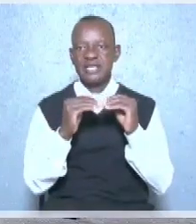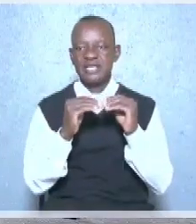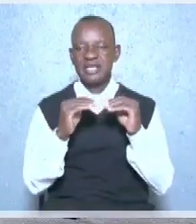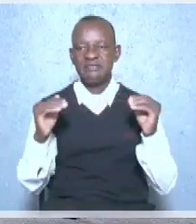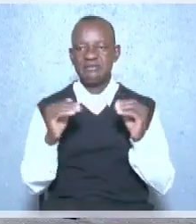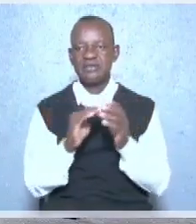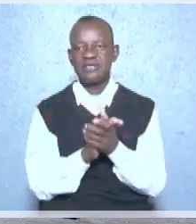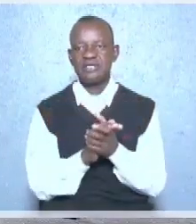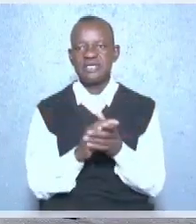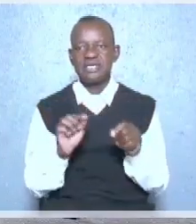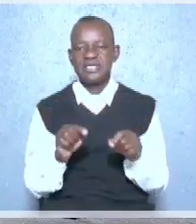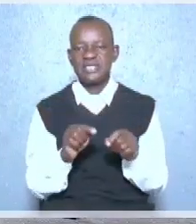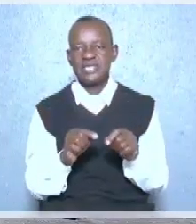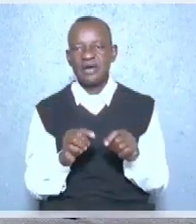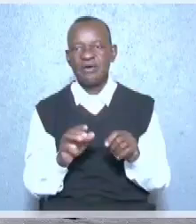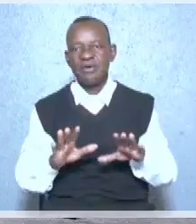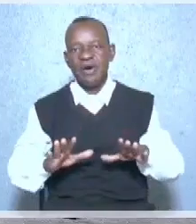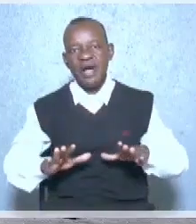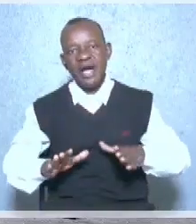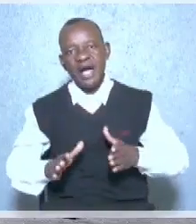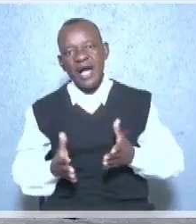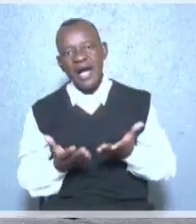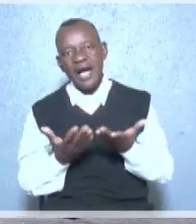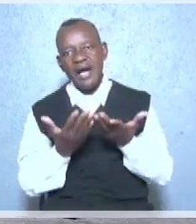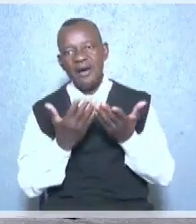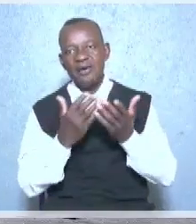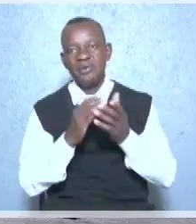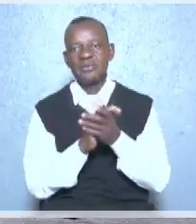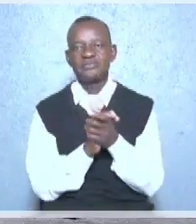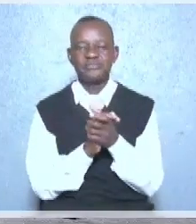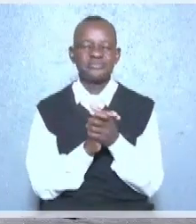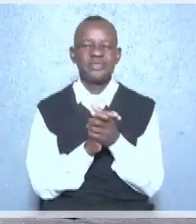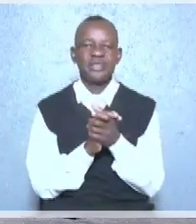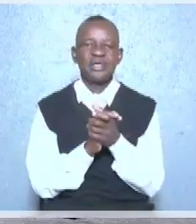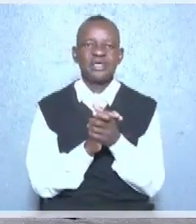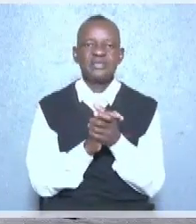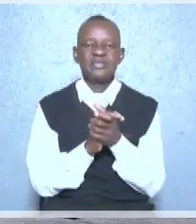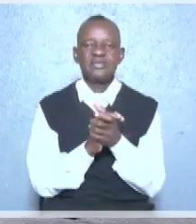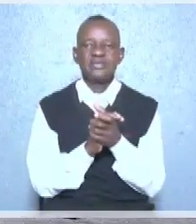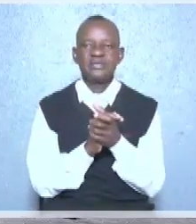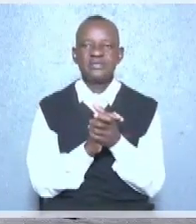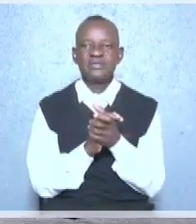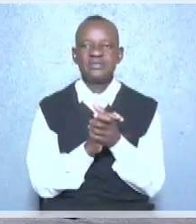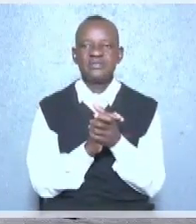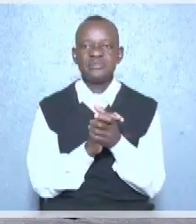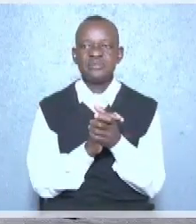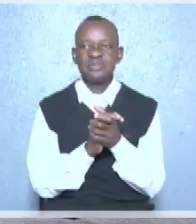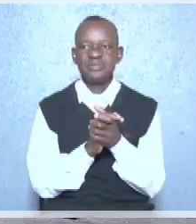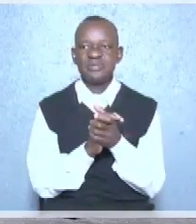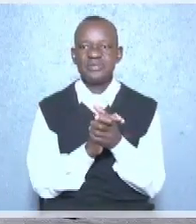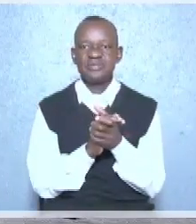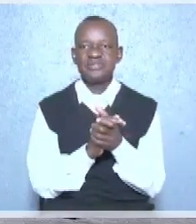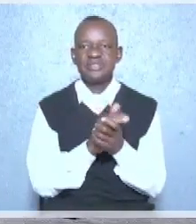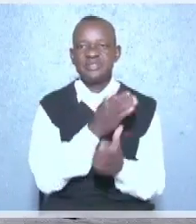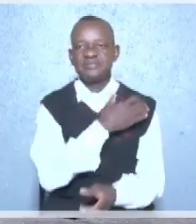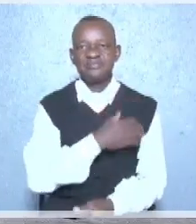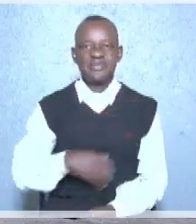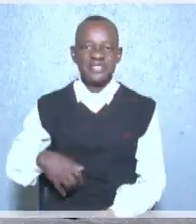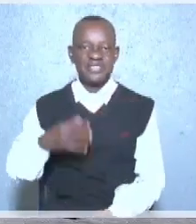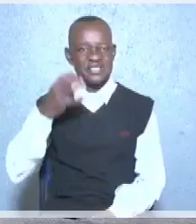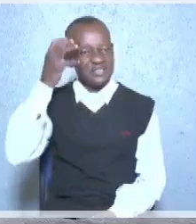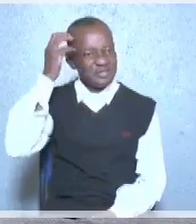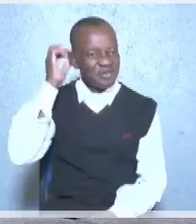you think he would want the Namibian story to be told? Vickson, let's start off with you. I know it's a very philosophical